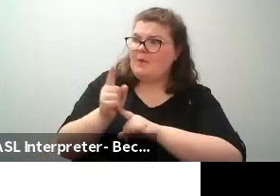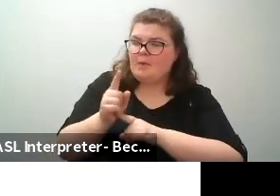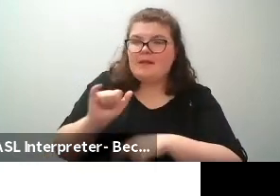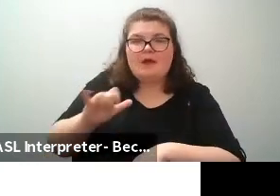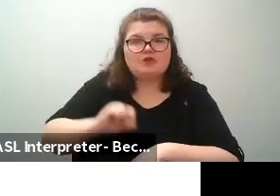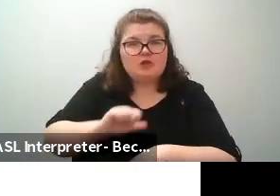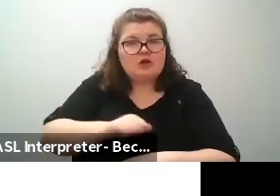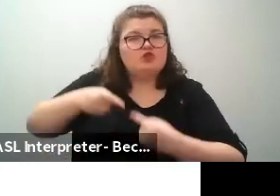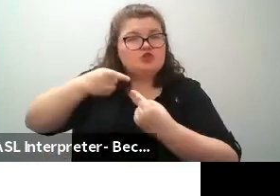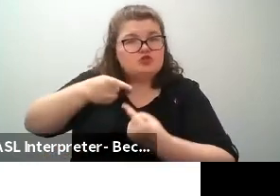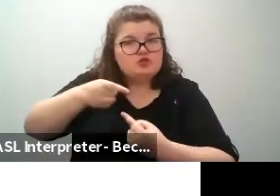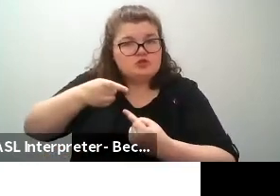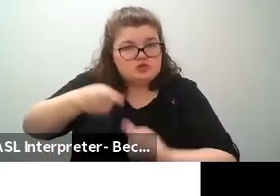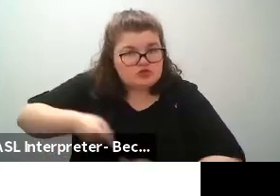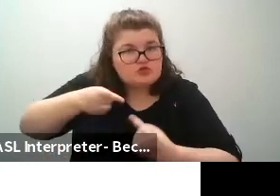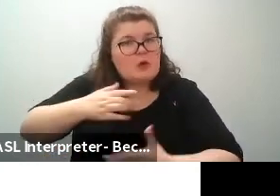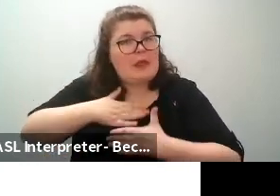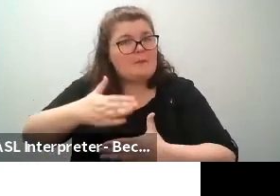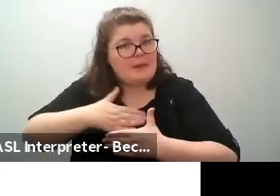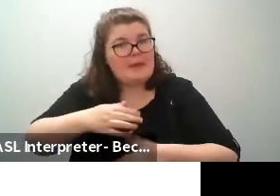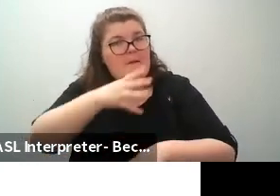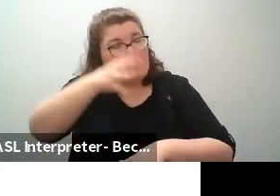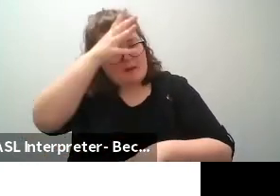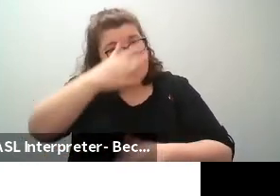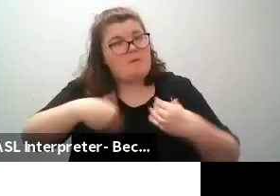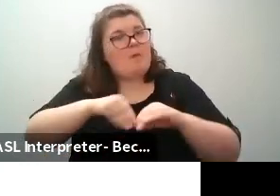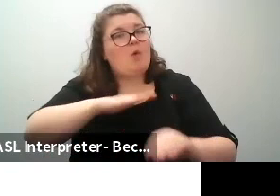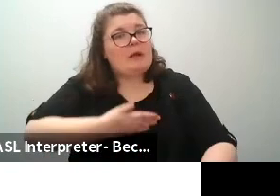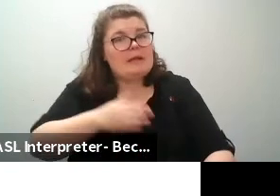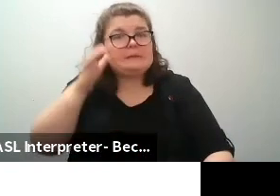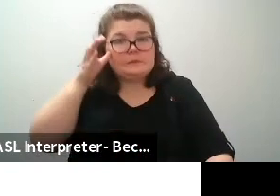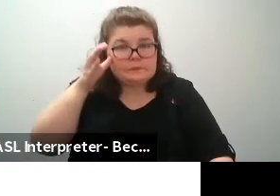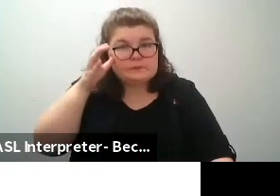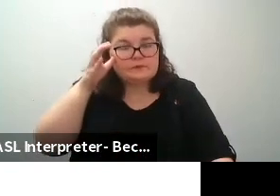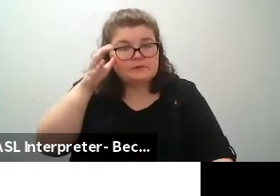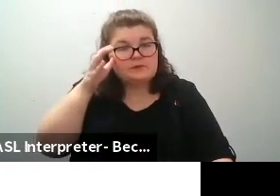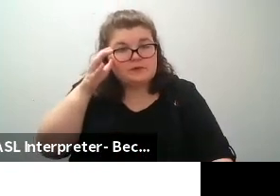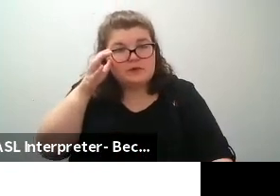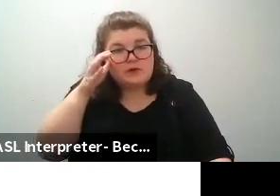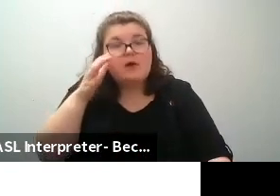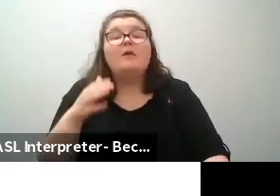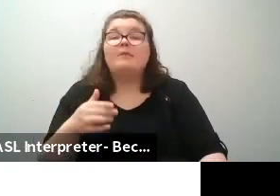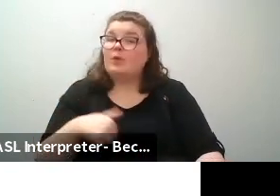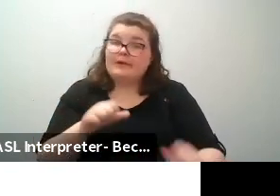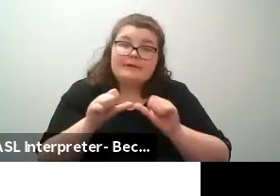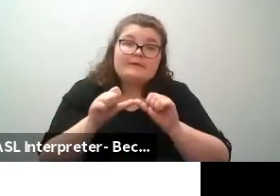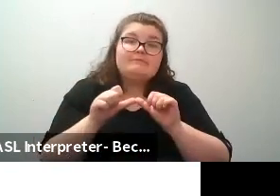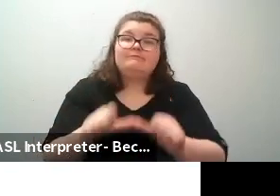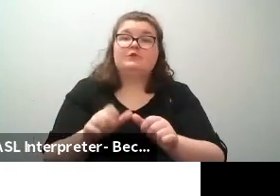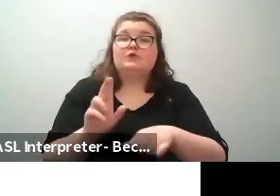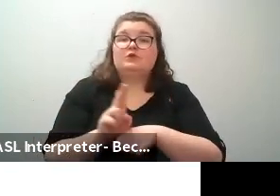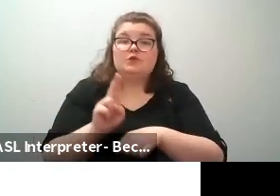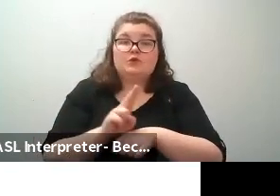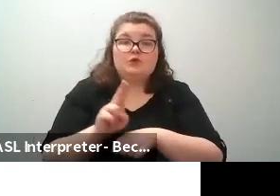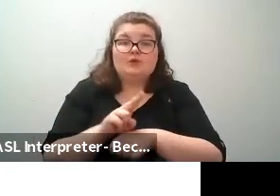is having difficulty breathing. So more to come with further thoughts about that, but we are continuing to implement in our asthma, allergy, immunology,